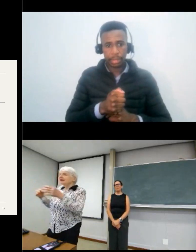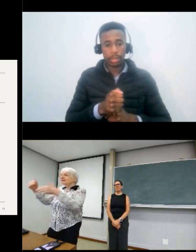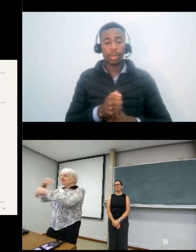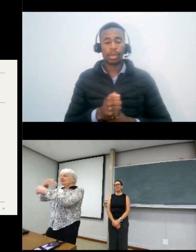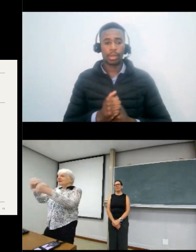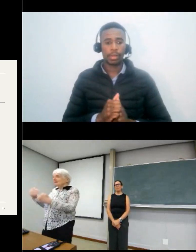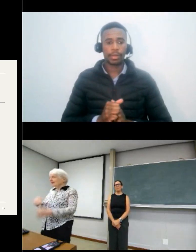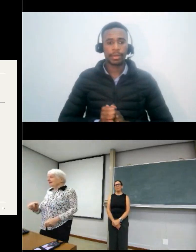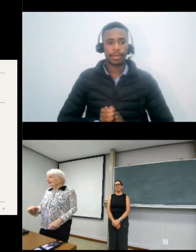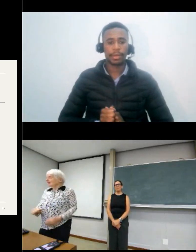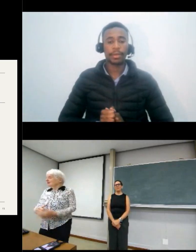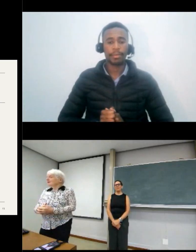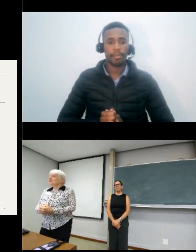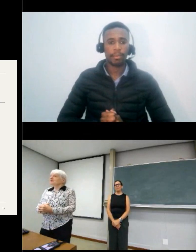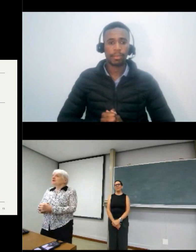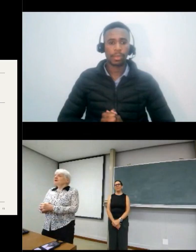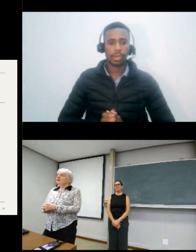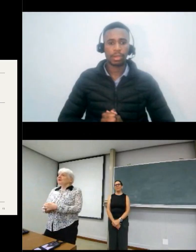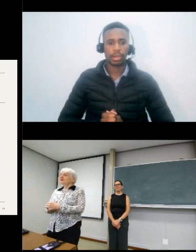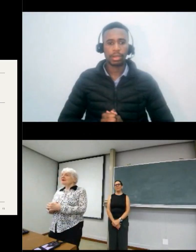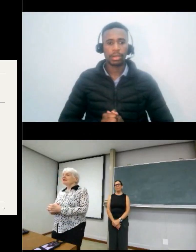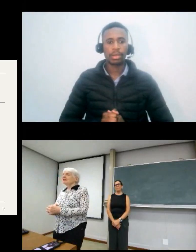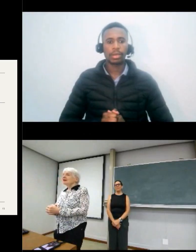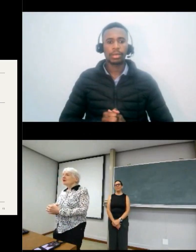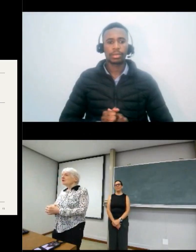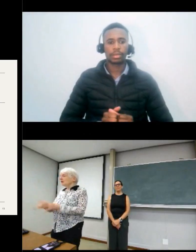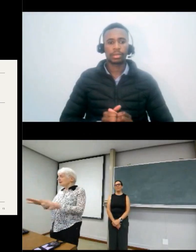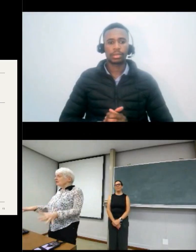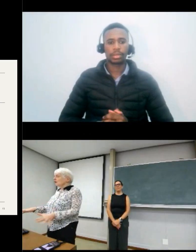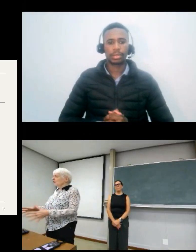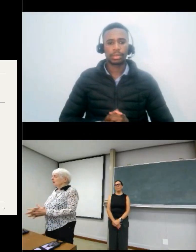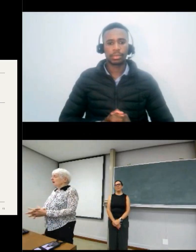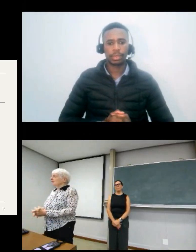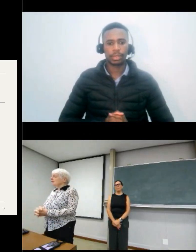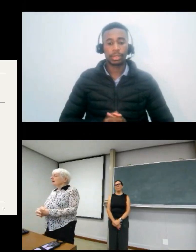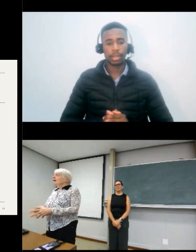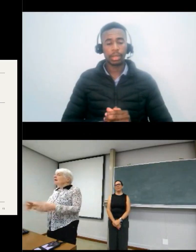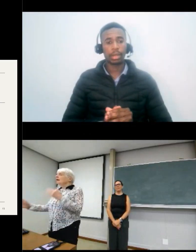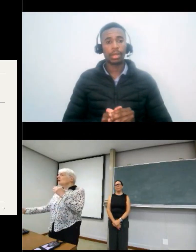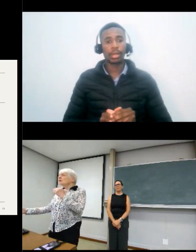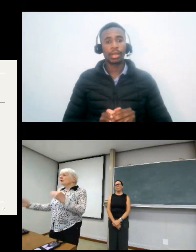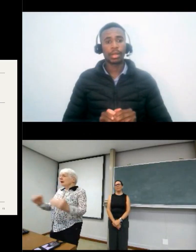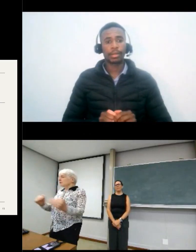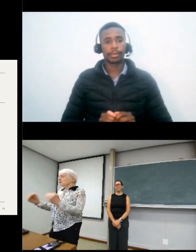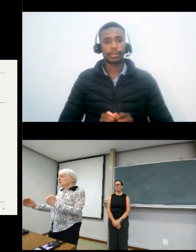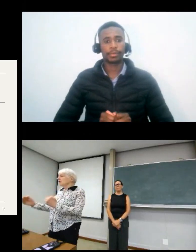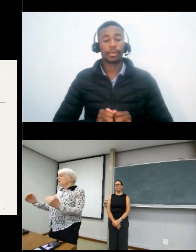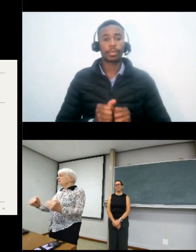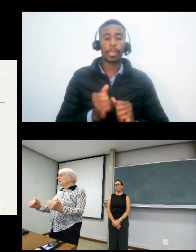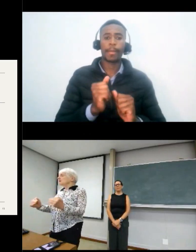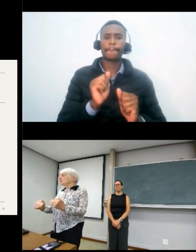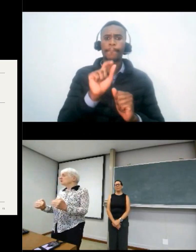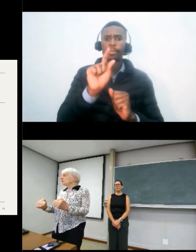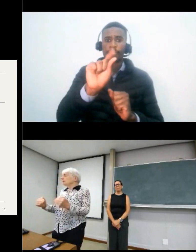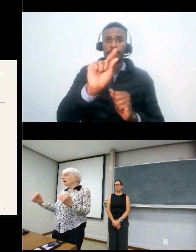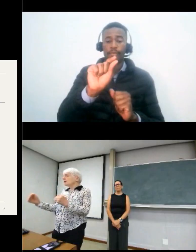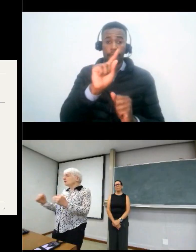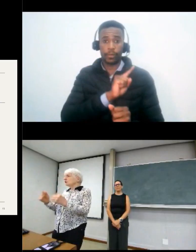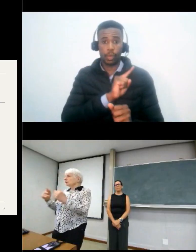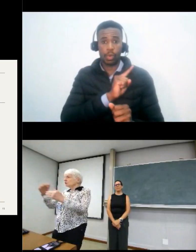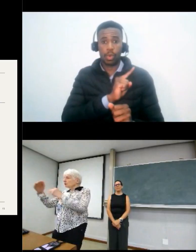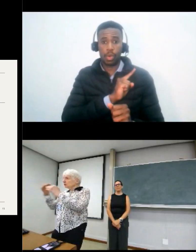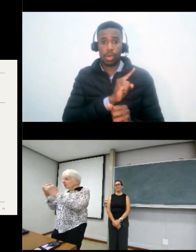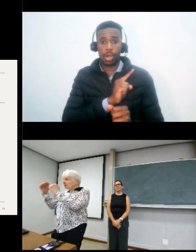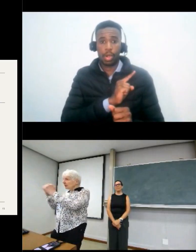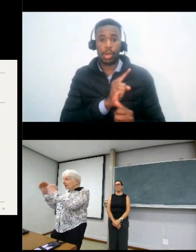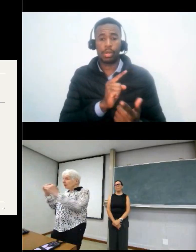what it's doing and, you know, keeping the walls around it. No, that is not the case. The overlap between the pairs